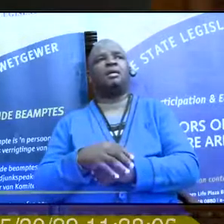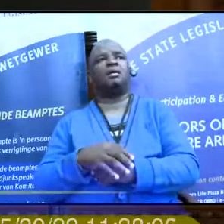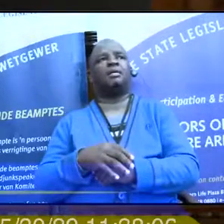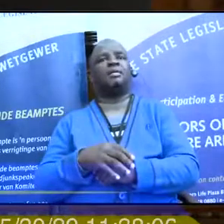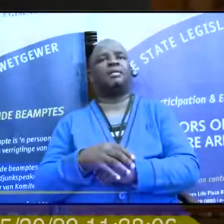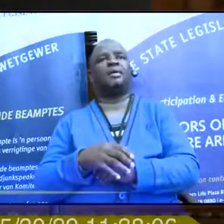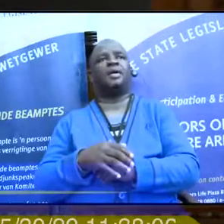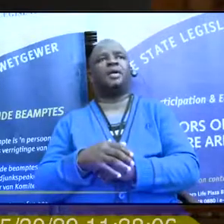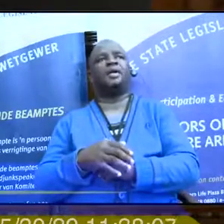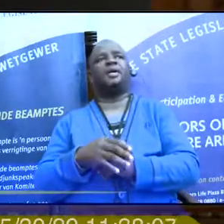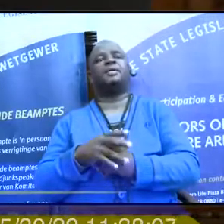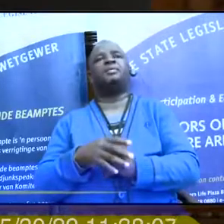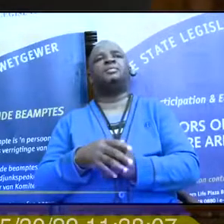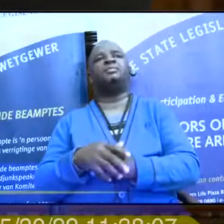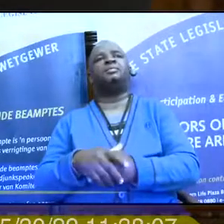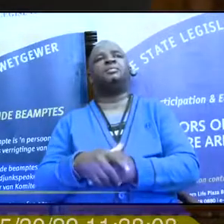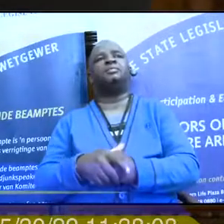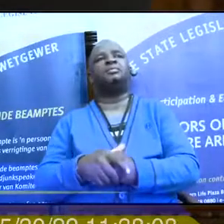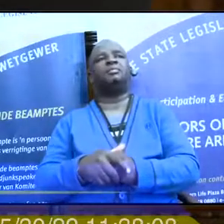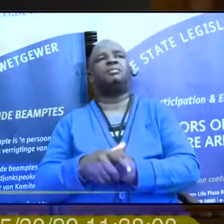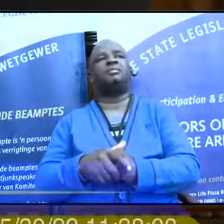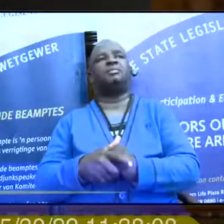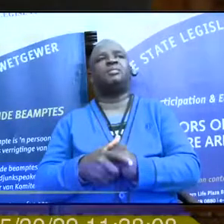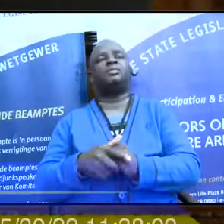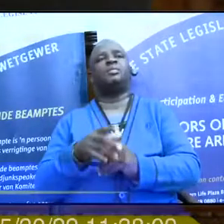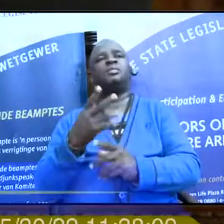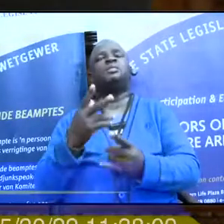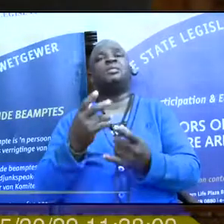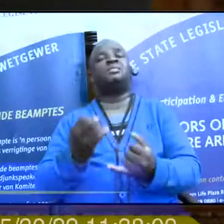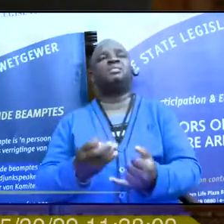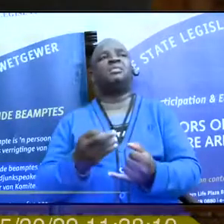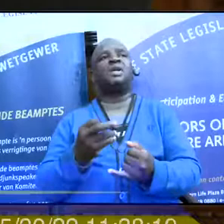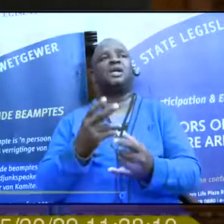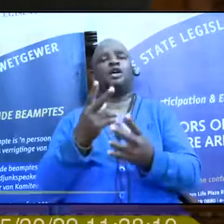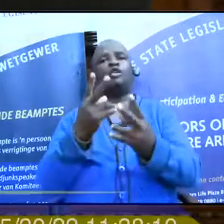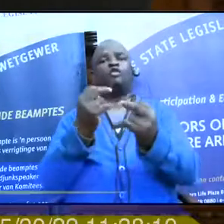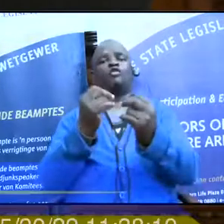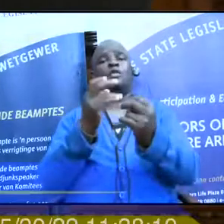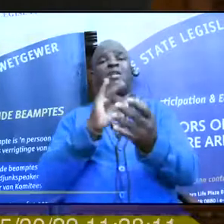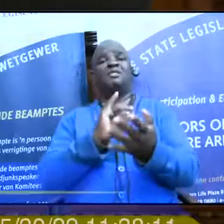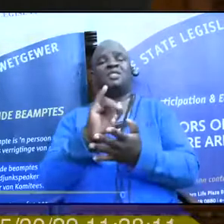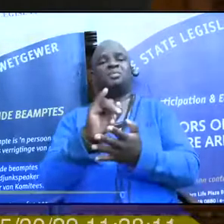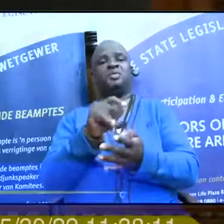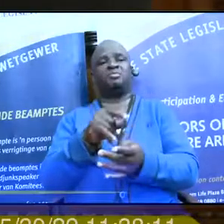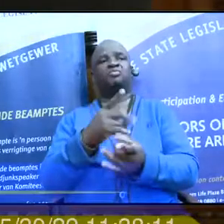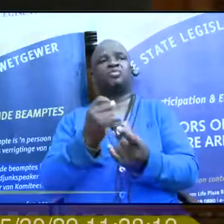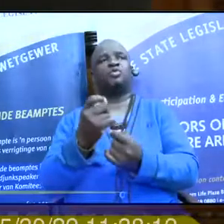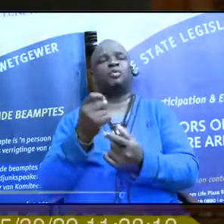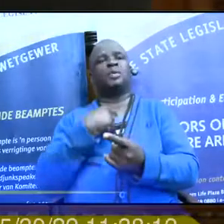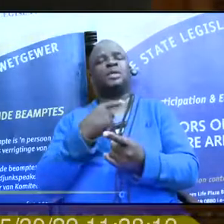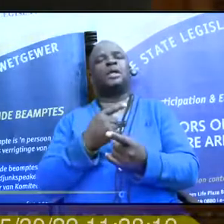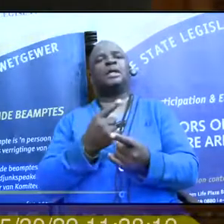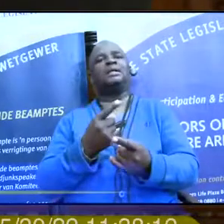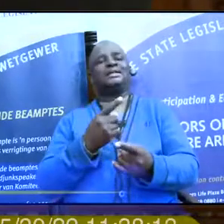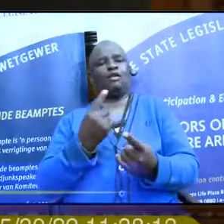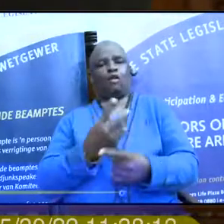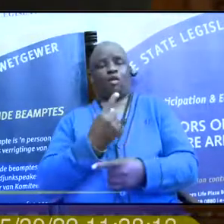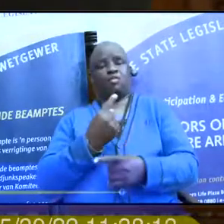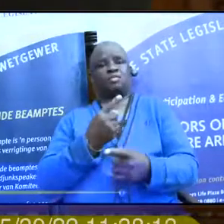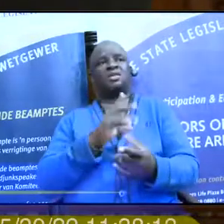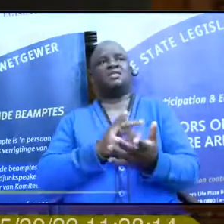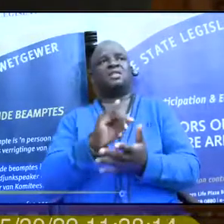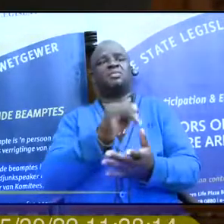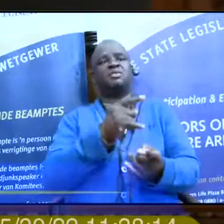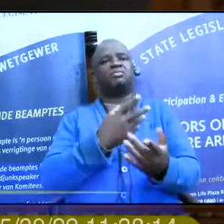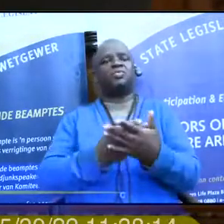environment so outside of promoting new investments is how do we secure our investment because our labor's affected